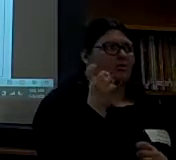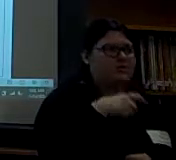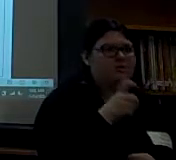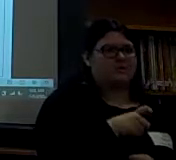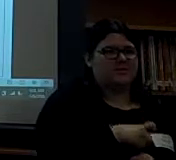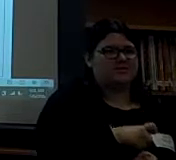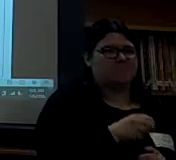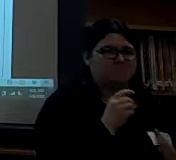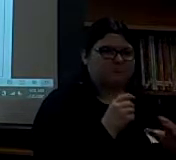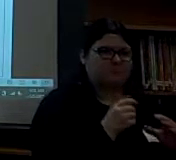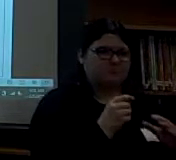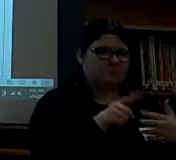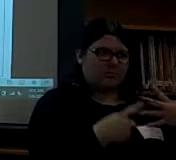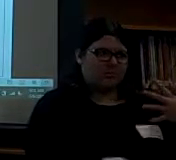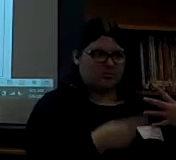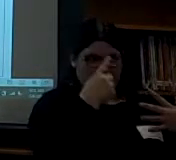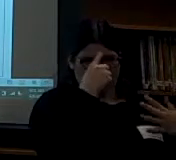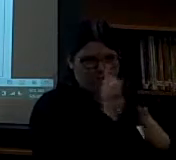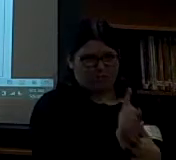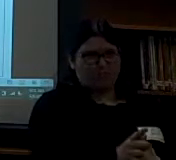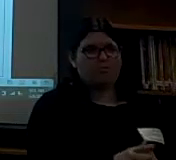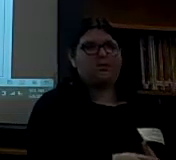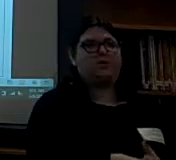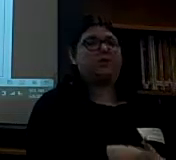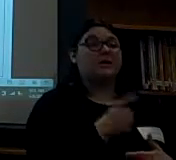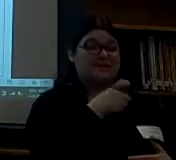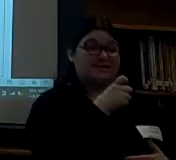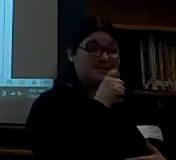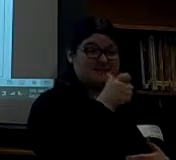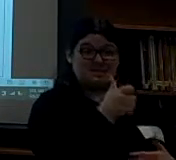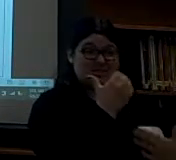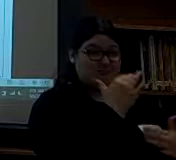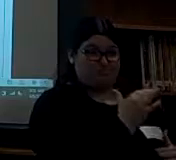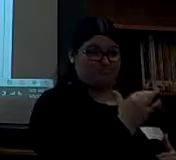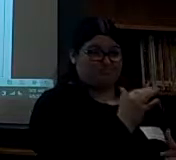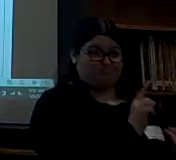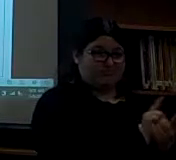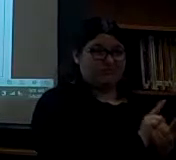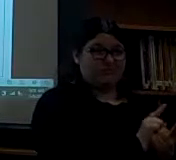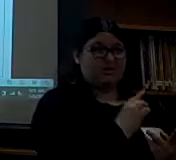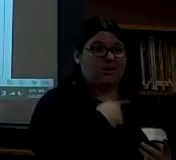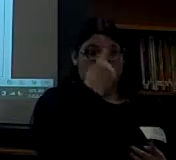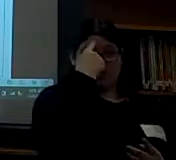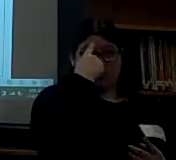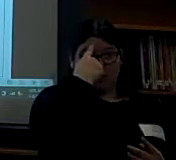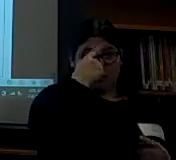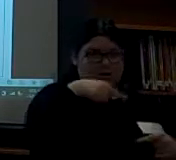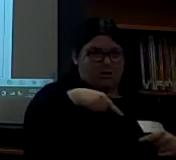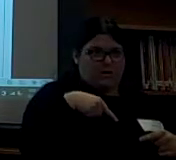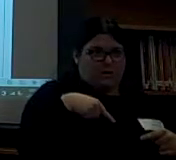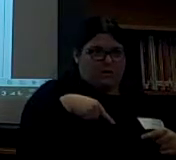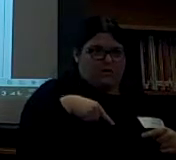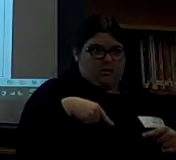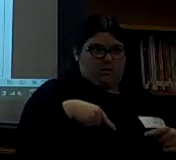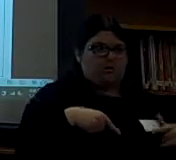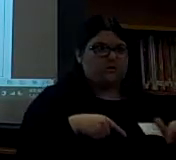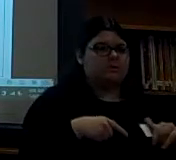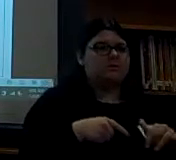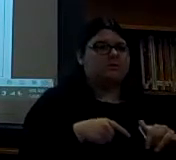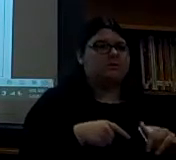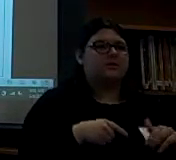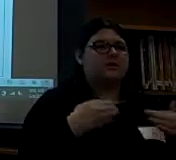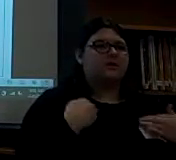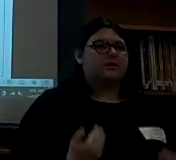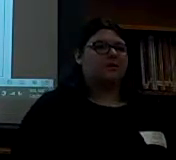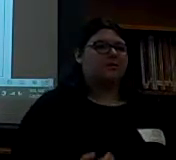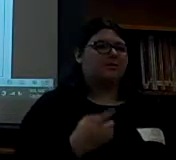and I'm going to list them for you in a moment, that when these needs are not met, our brain panics in the same way as if our biological